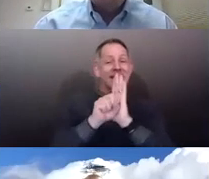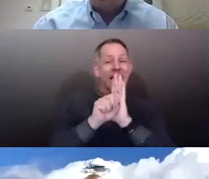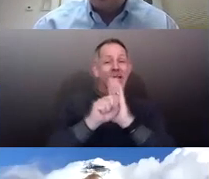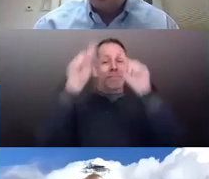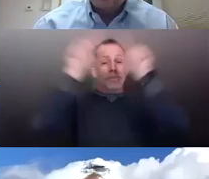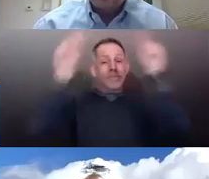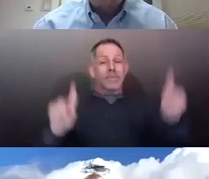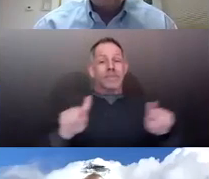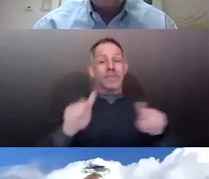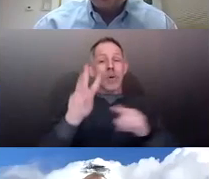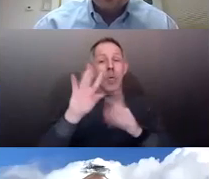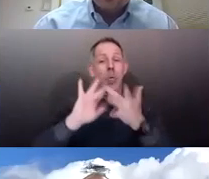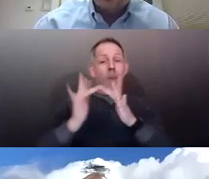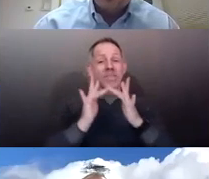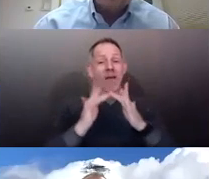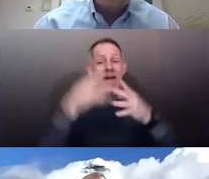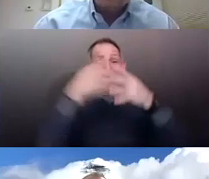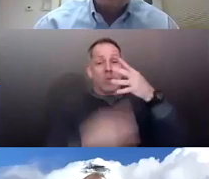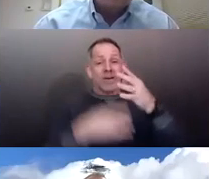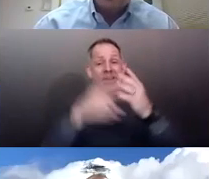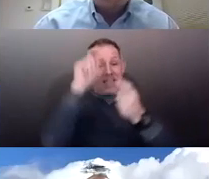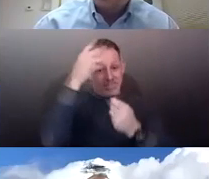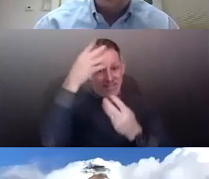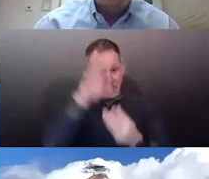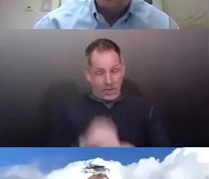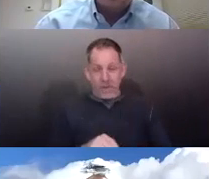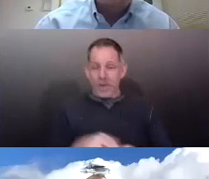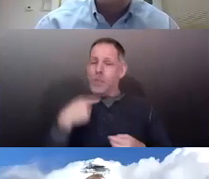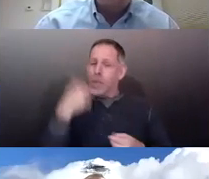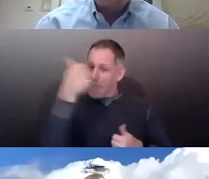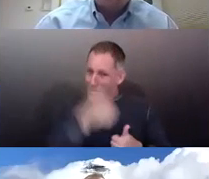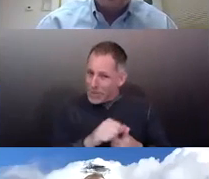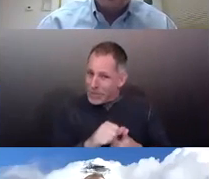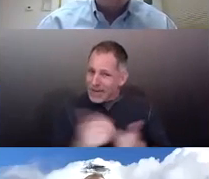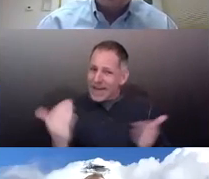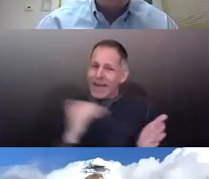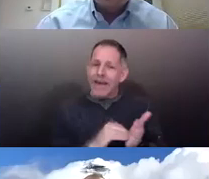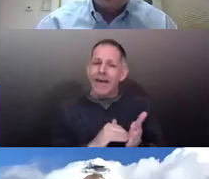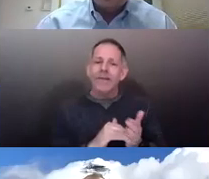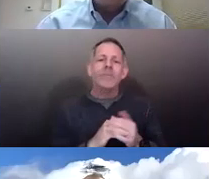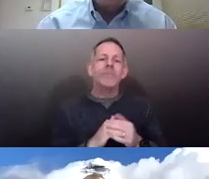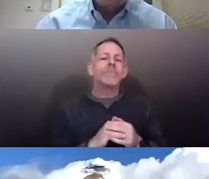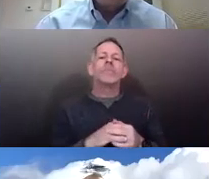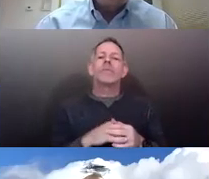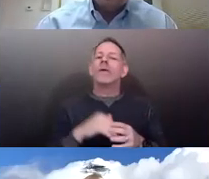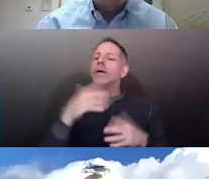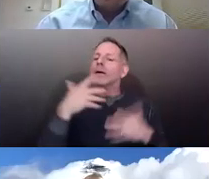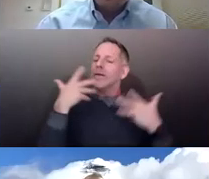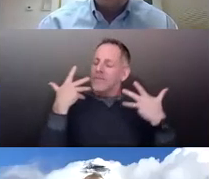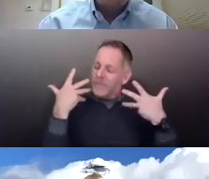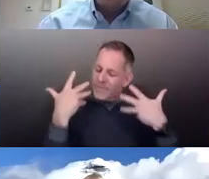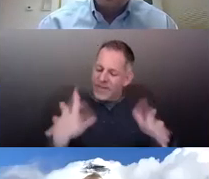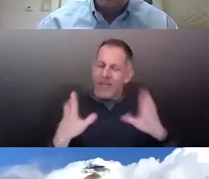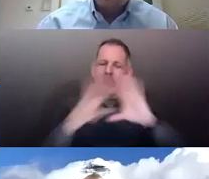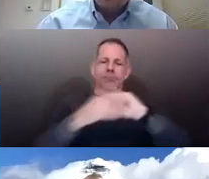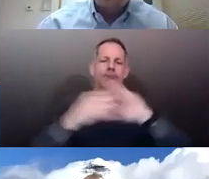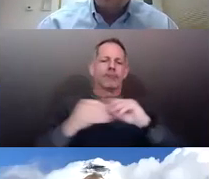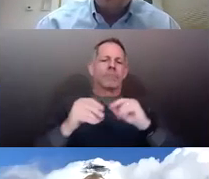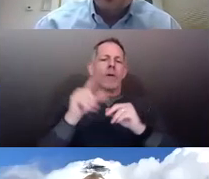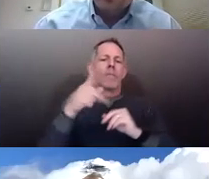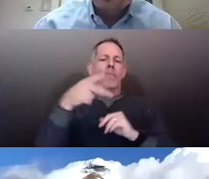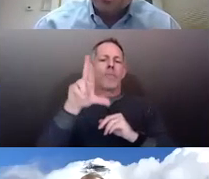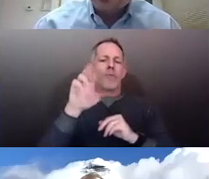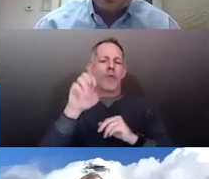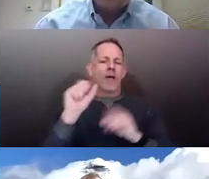small. I said it earlier on the press briefing this week. I'm discouraged trick-or-treating this coming